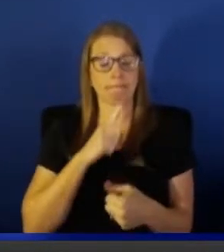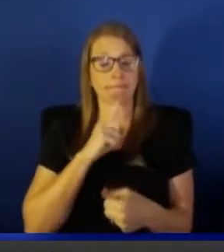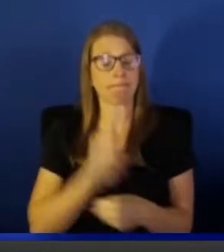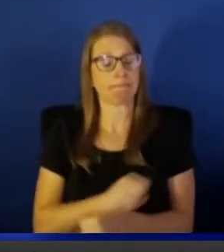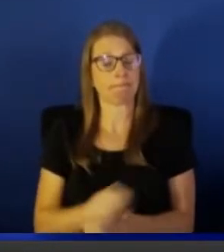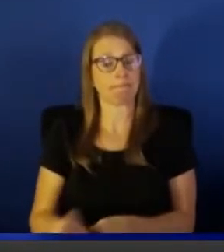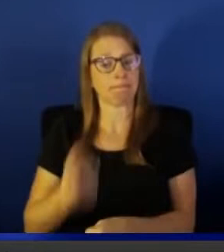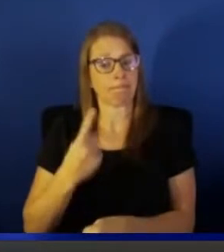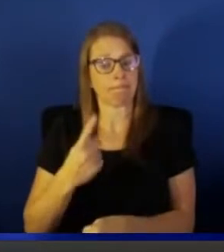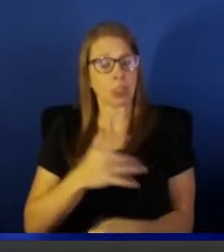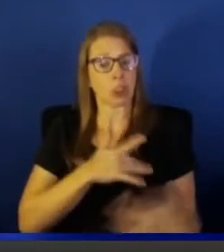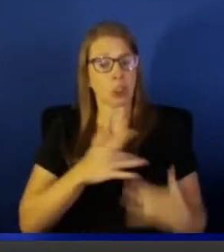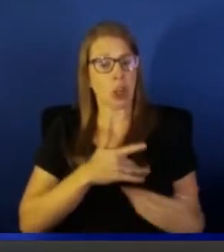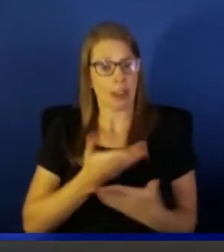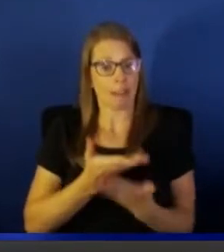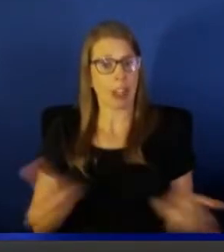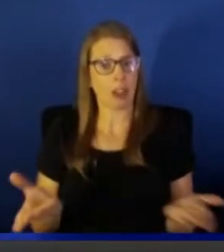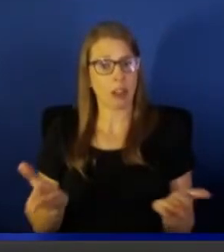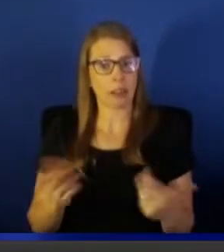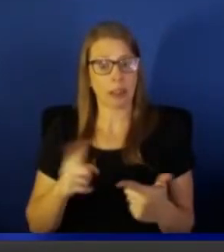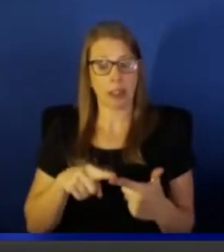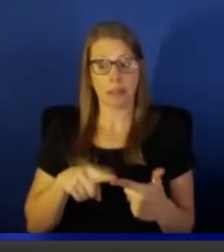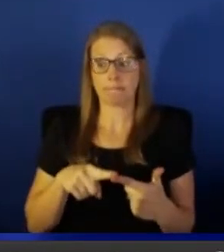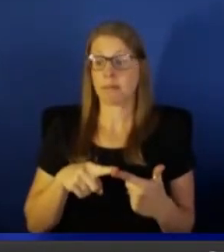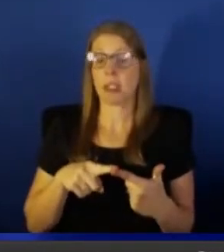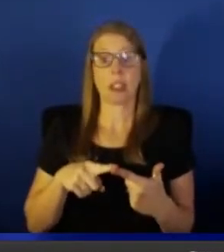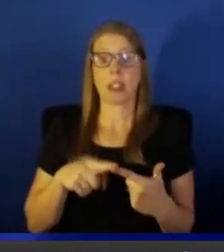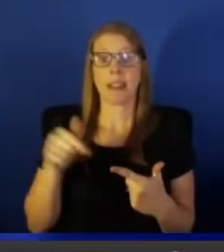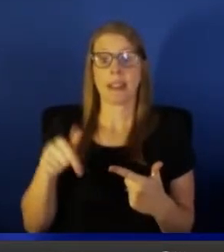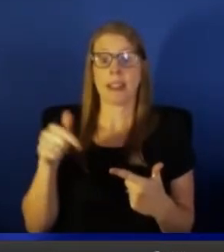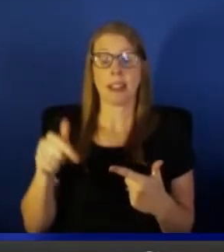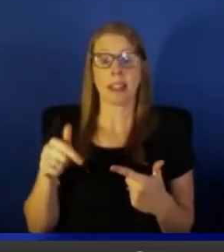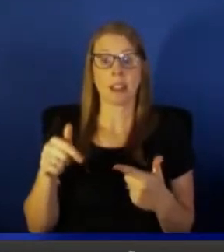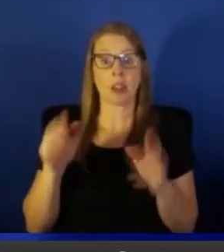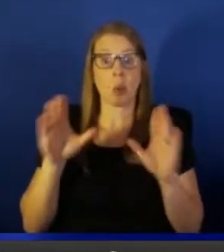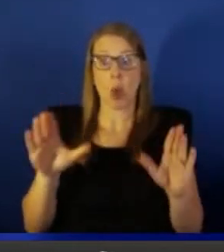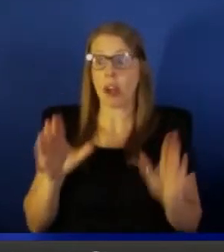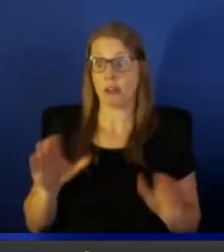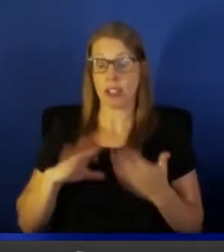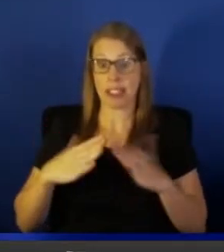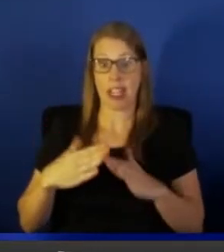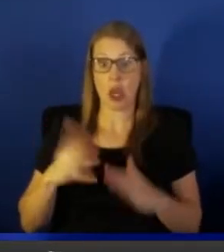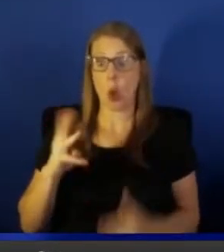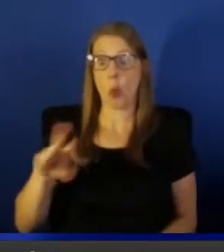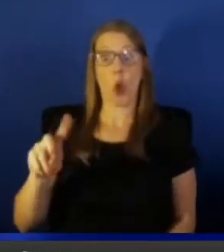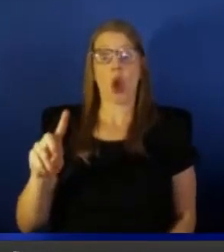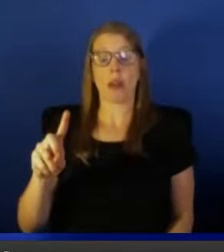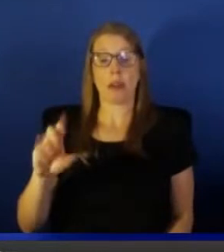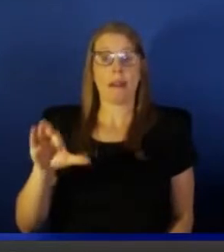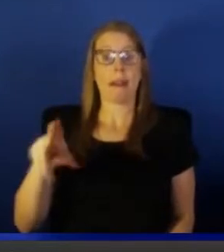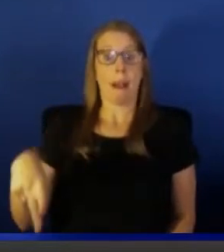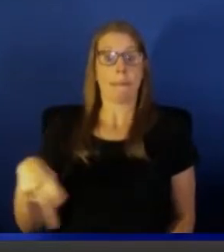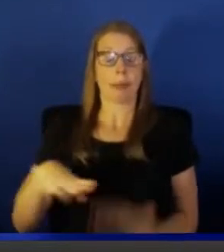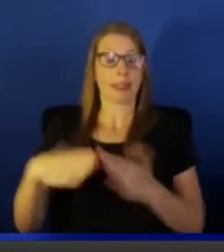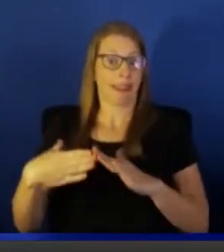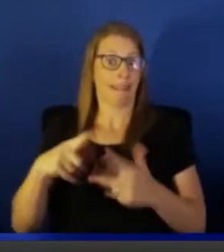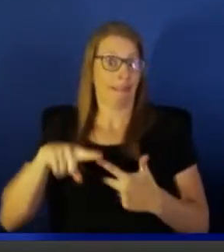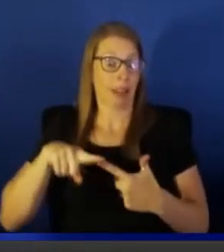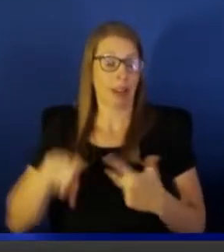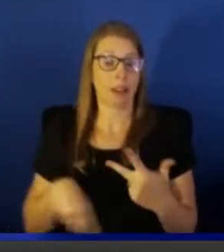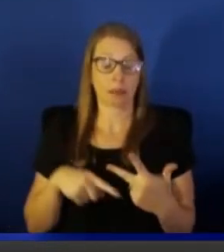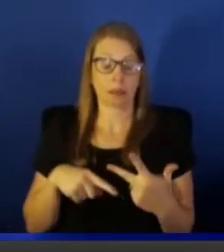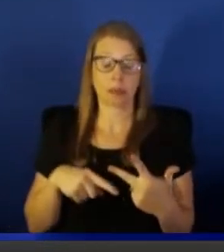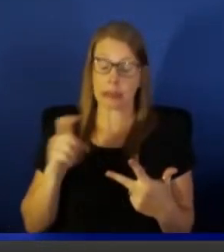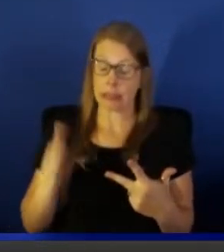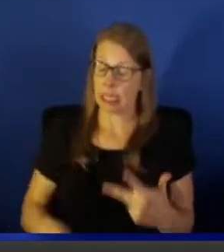people that this is a wonderful city, a World Cup city, right? So many things that are going great right now. We fundamentally need to address this issue.